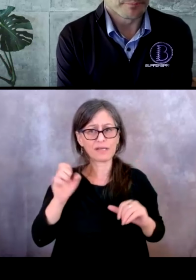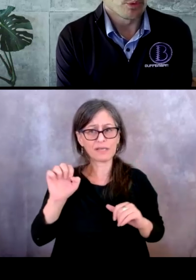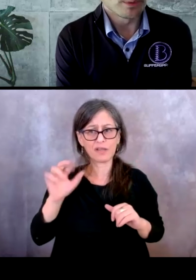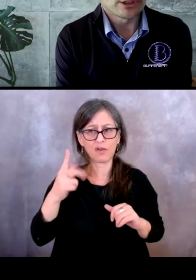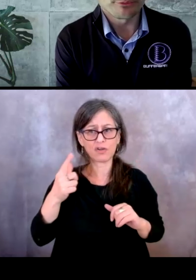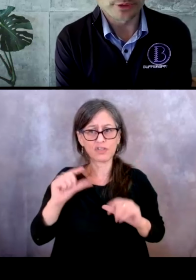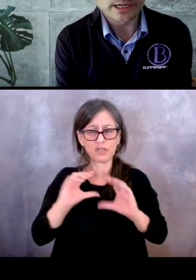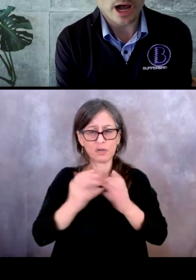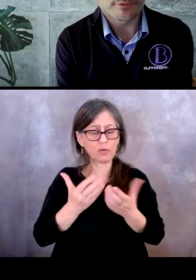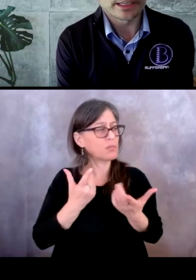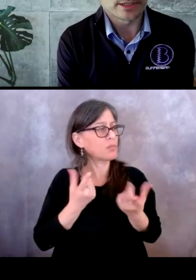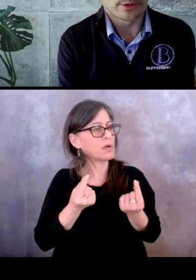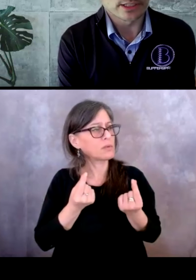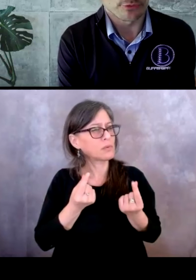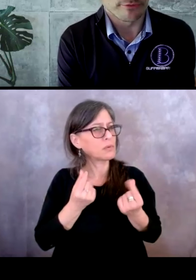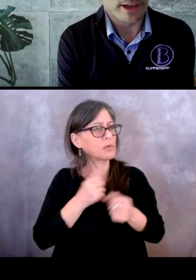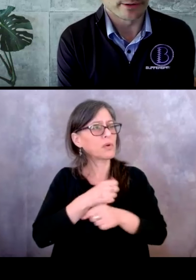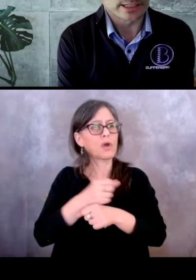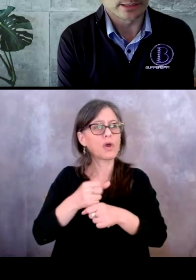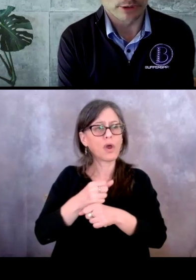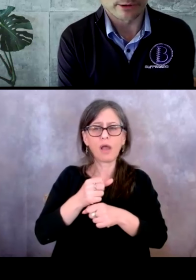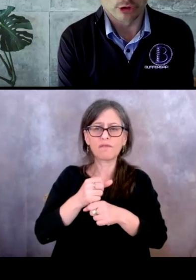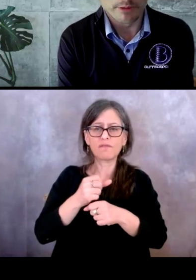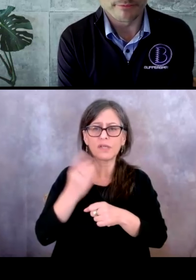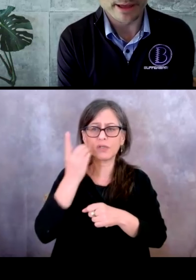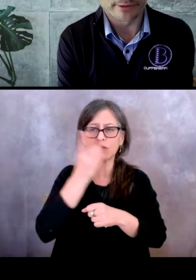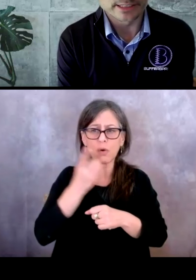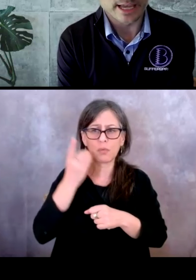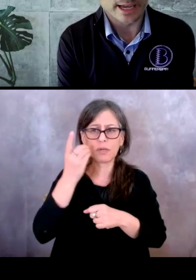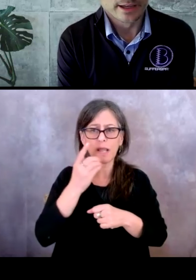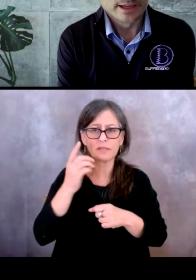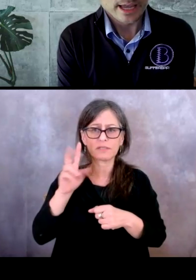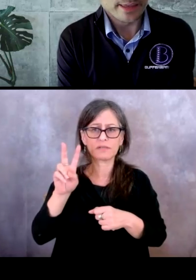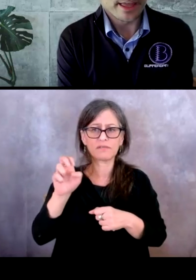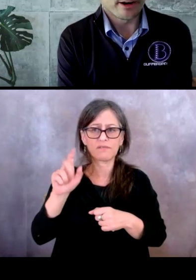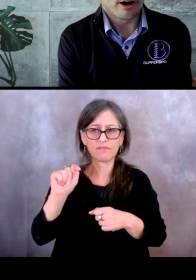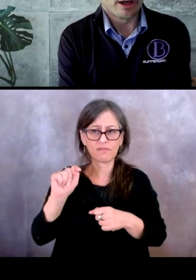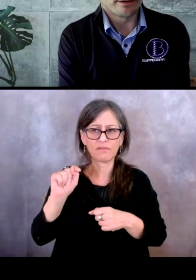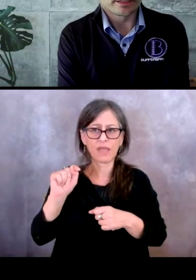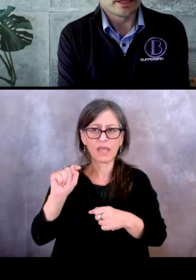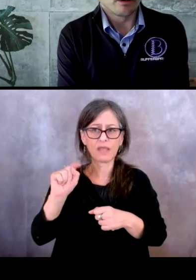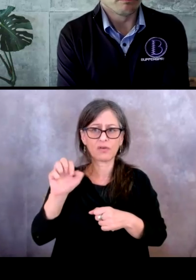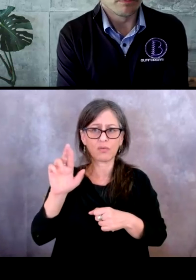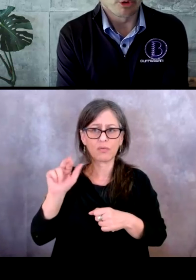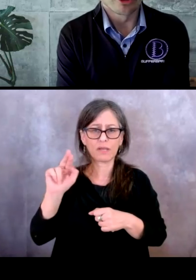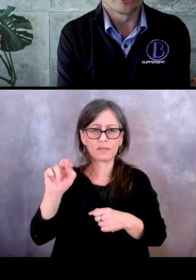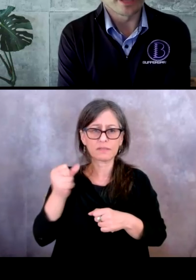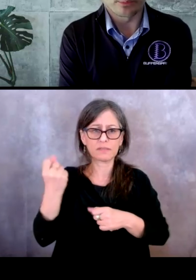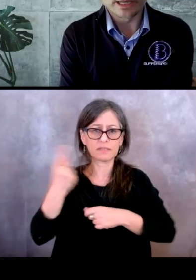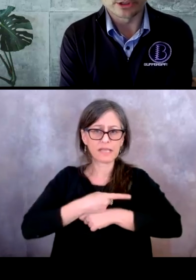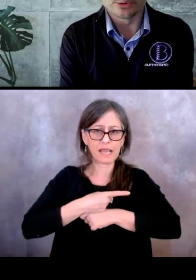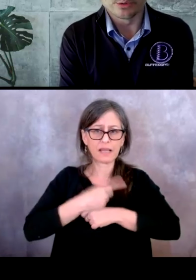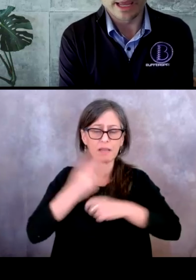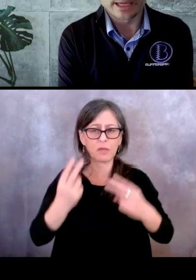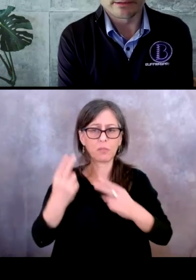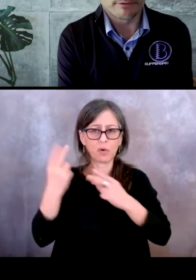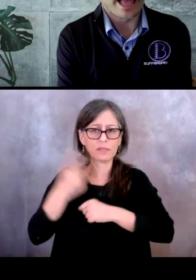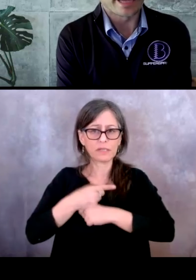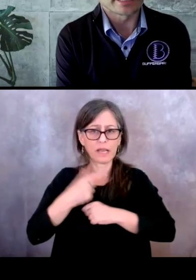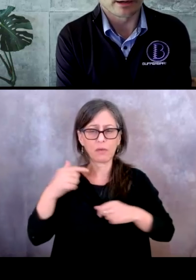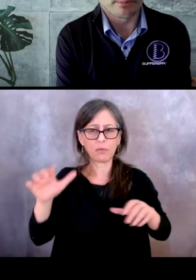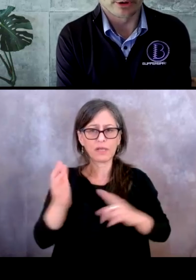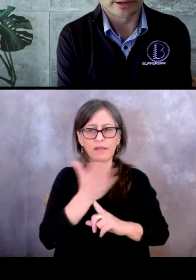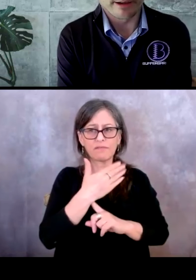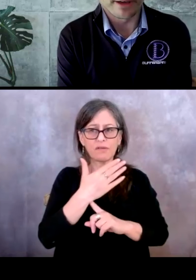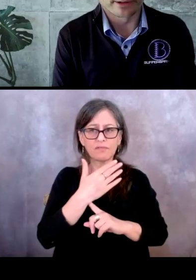about that. Well, we do free coffee and donuts for veterans in the break room on Veterans Day. And then on, Memorial Day, we do a